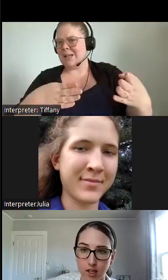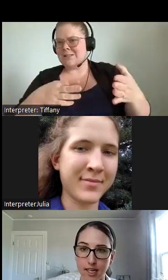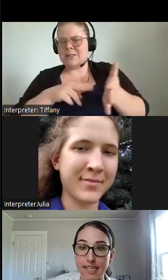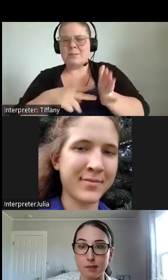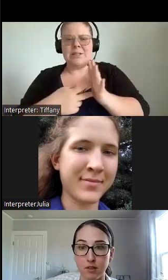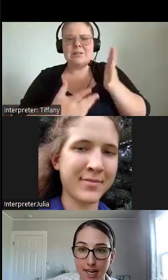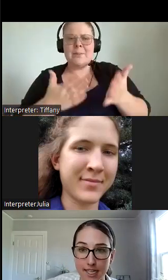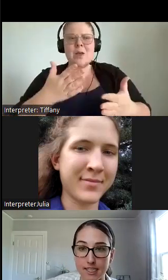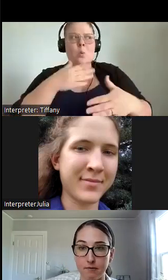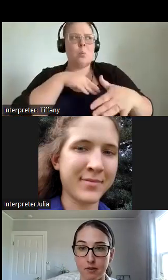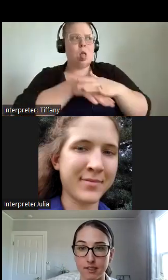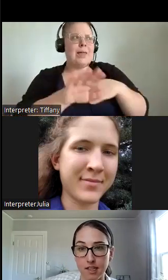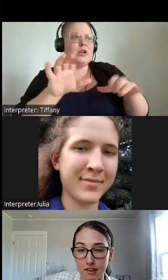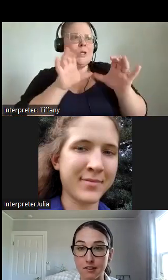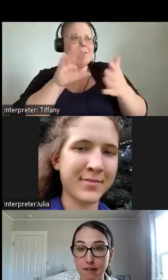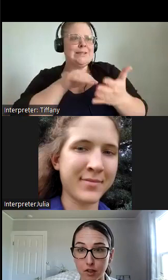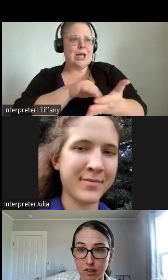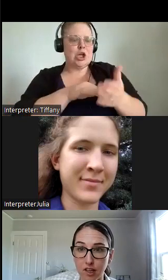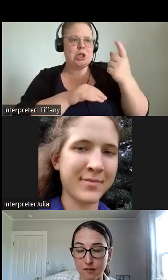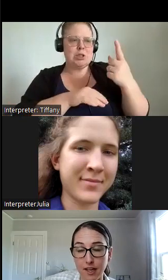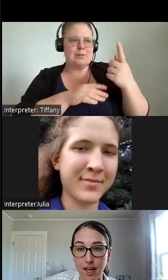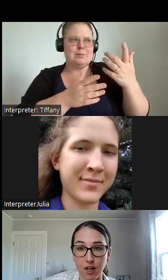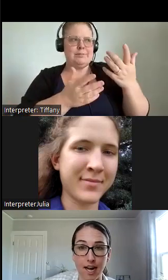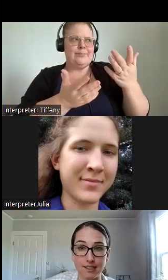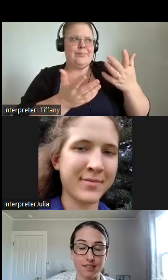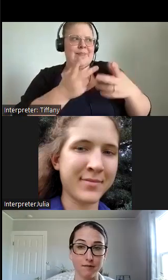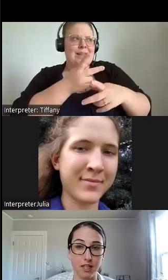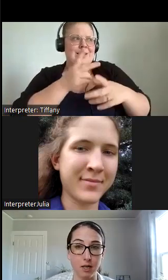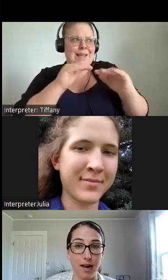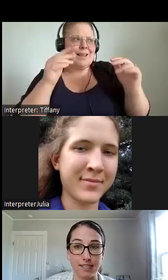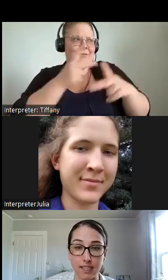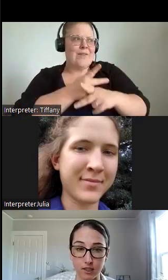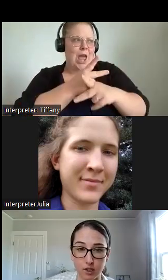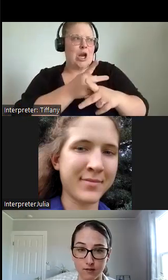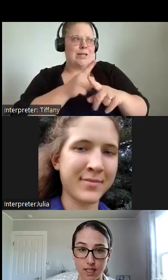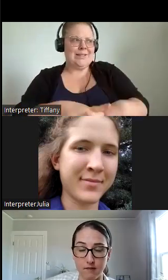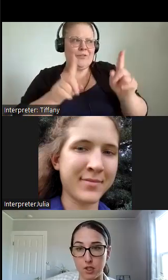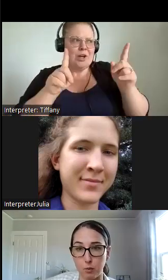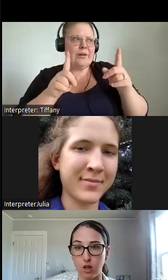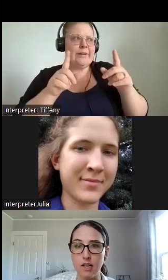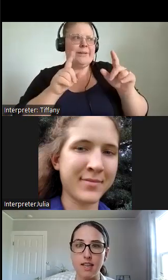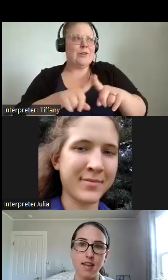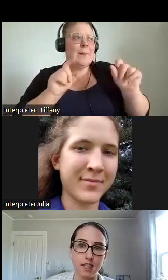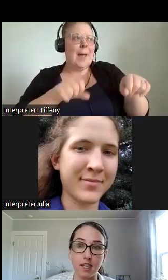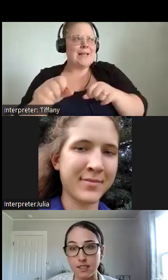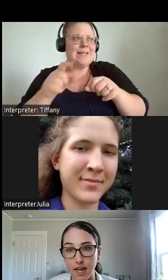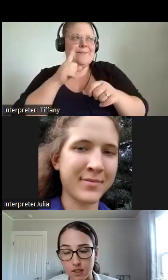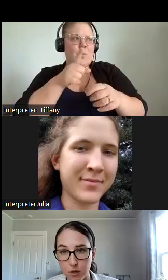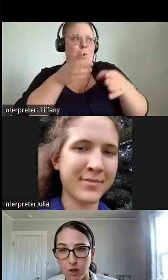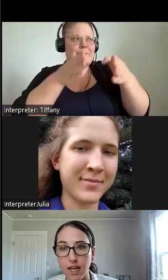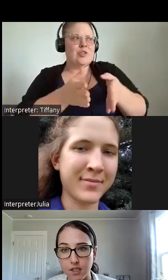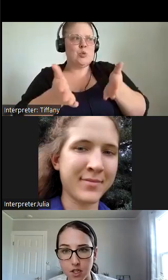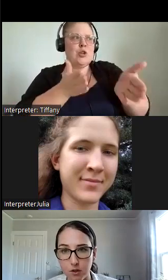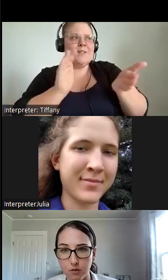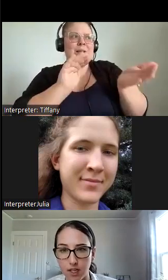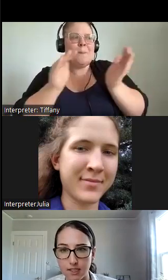crisis center is providing a different level of care and has a different capacity to serve the individual than a CSU